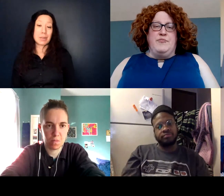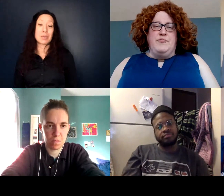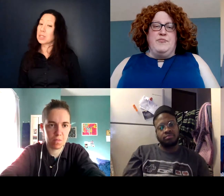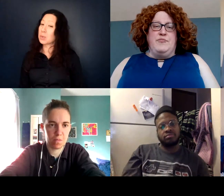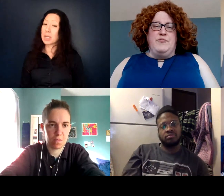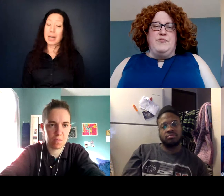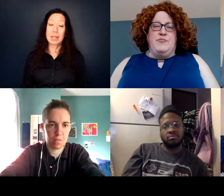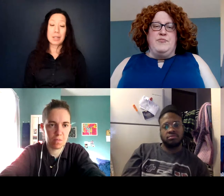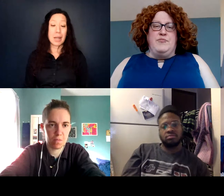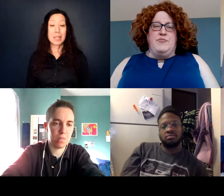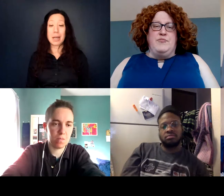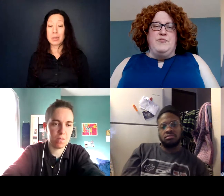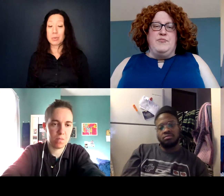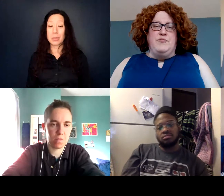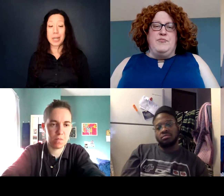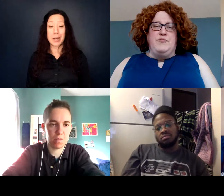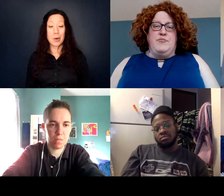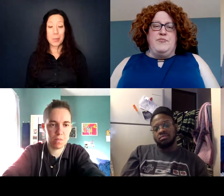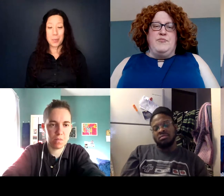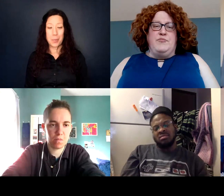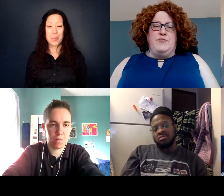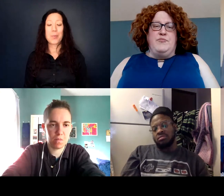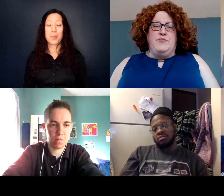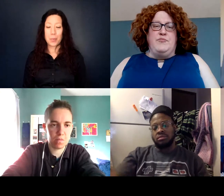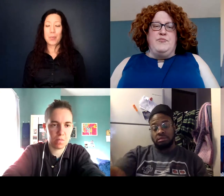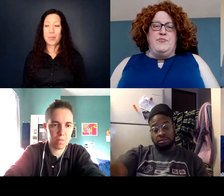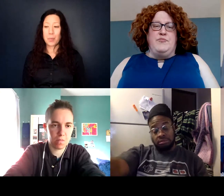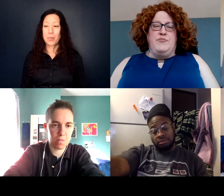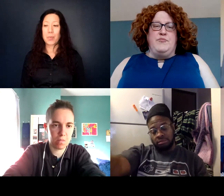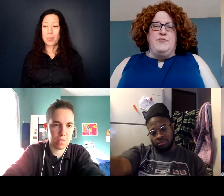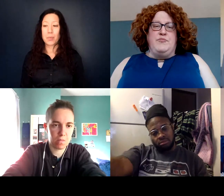And once we get it nailed down, ready to go.